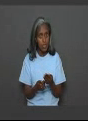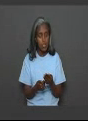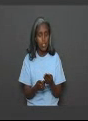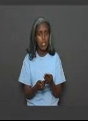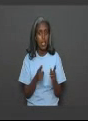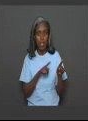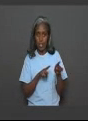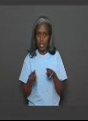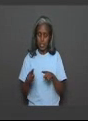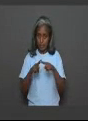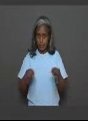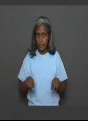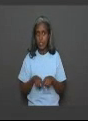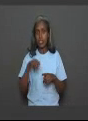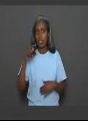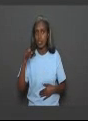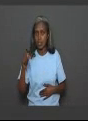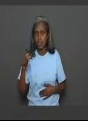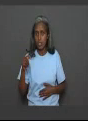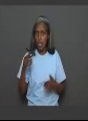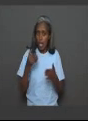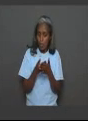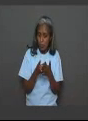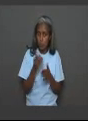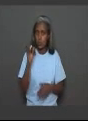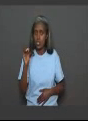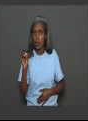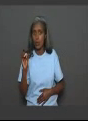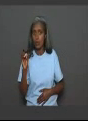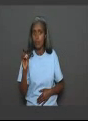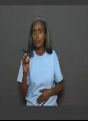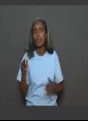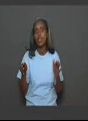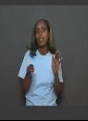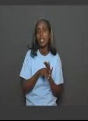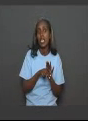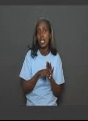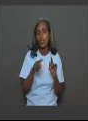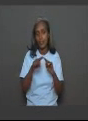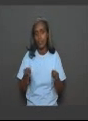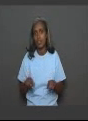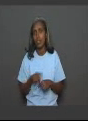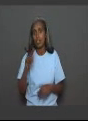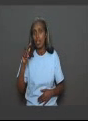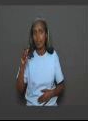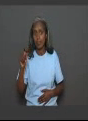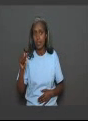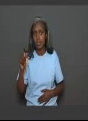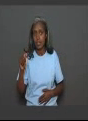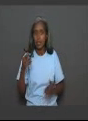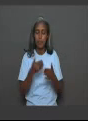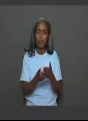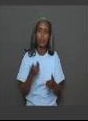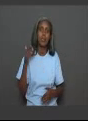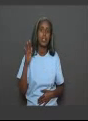Therefore, as delta t approaches 0, negative delta